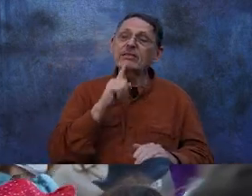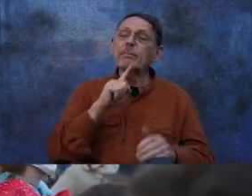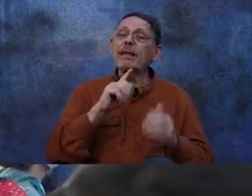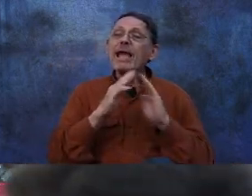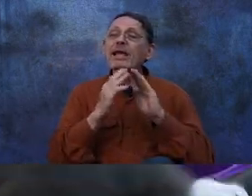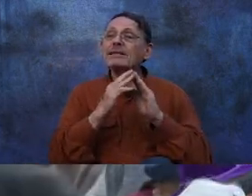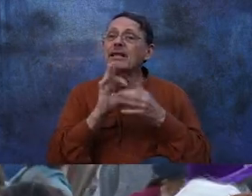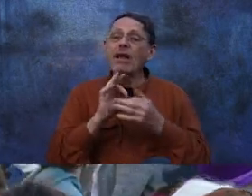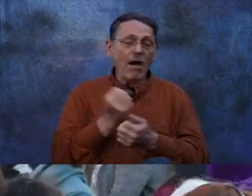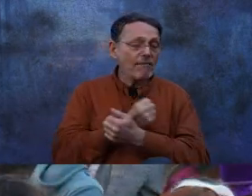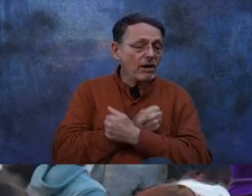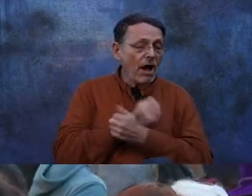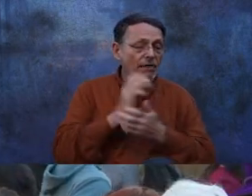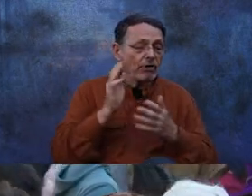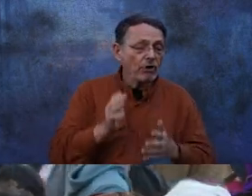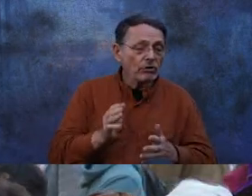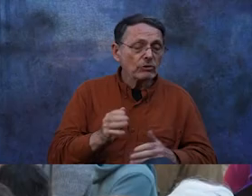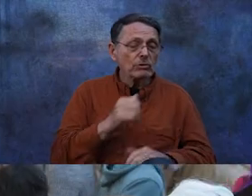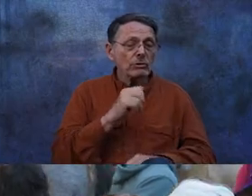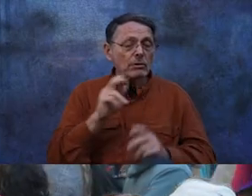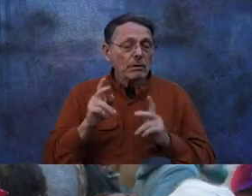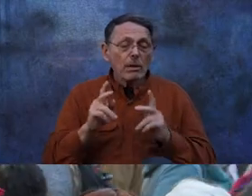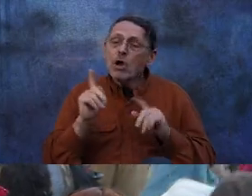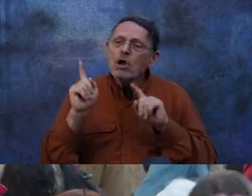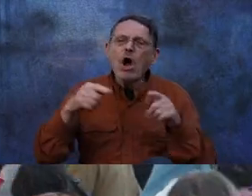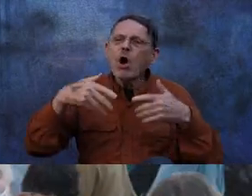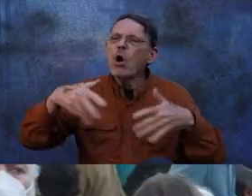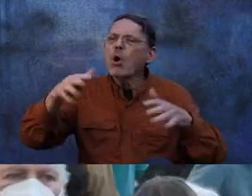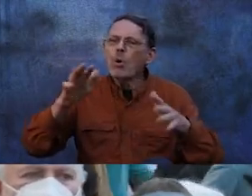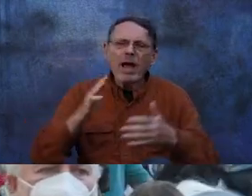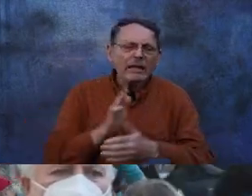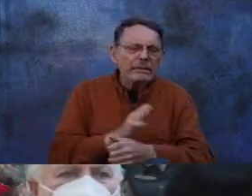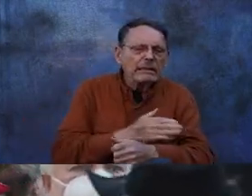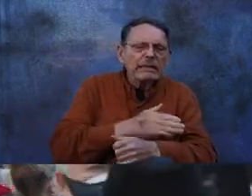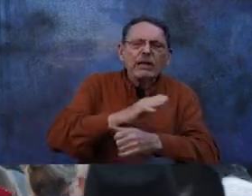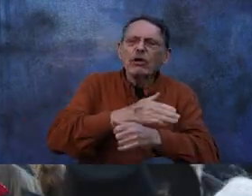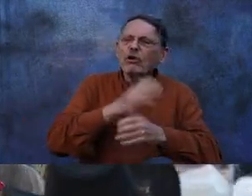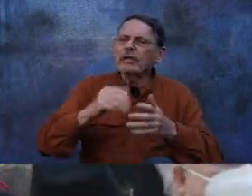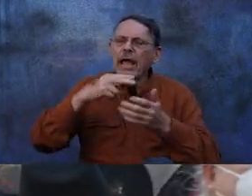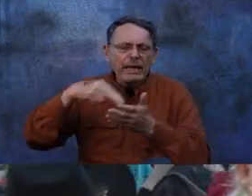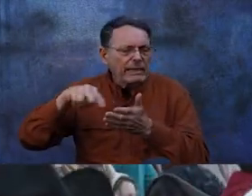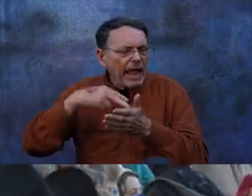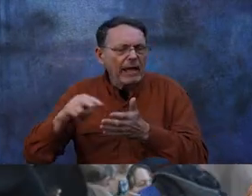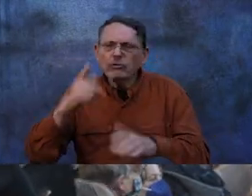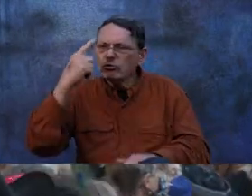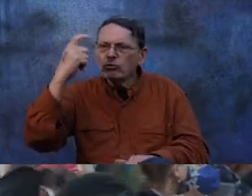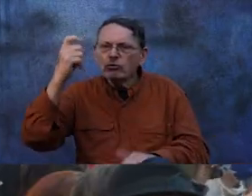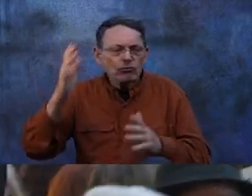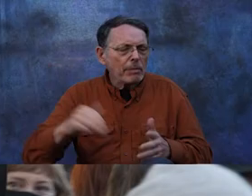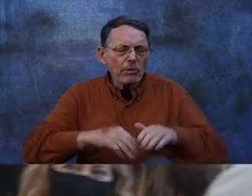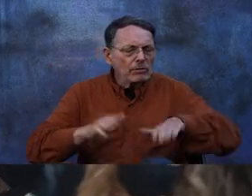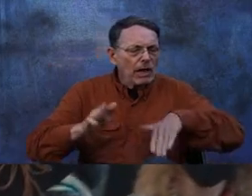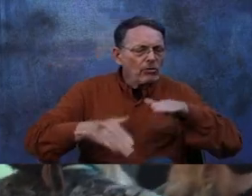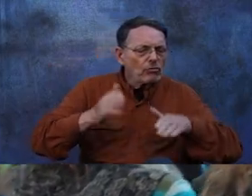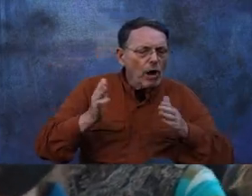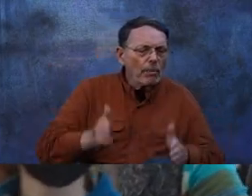of lovers, poets, singers, and dancers, of dreamers and drummers